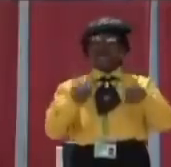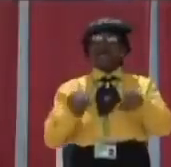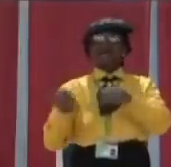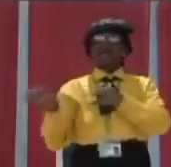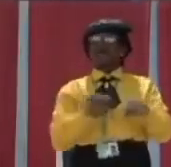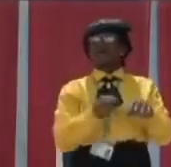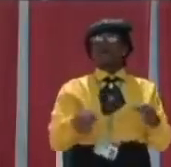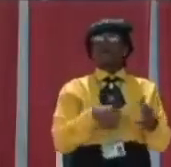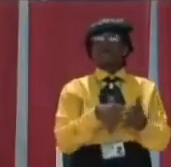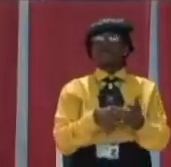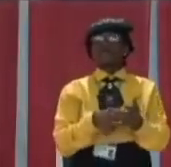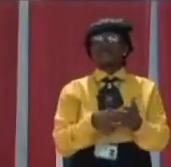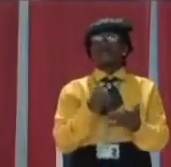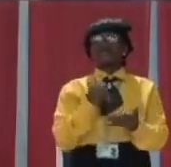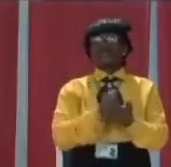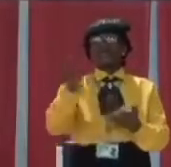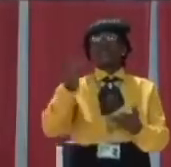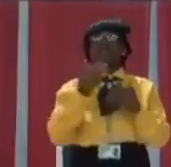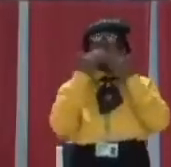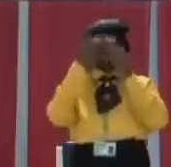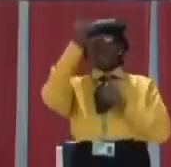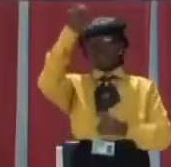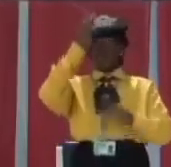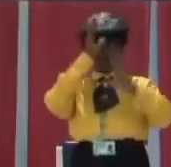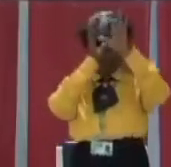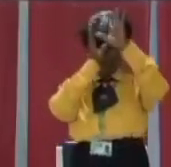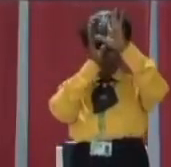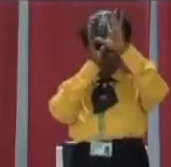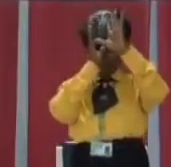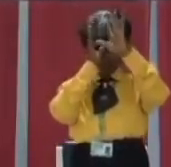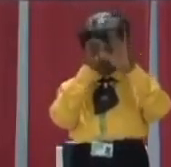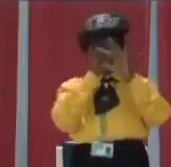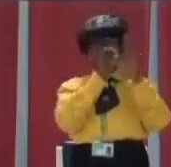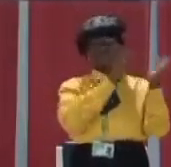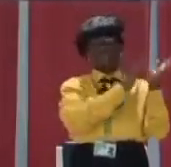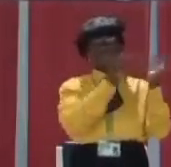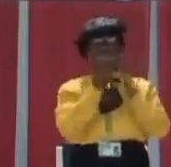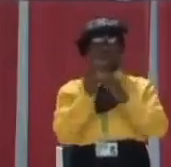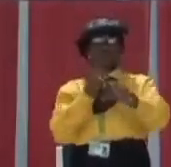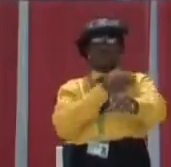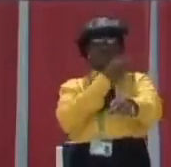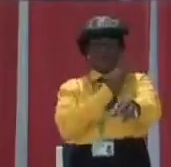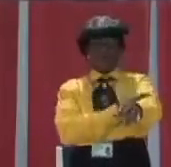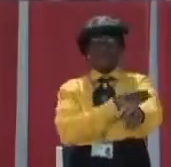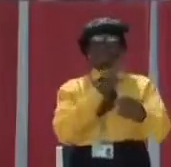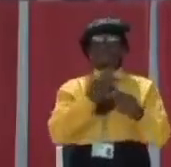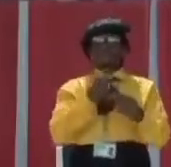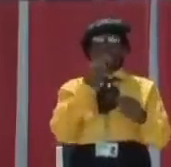Thank you, Father. In Jesus' mighty name we have prayed.